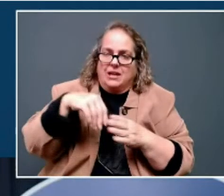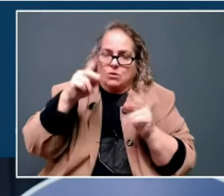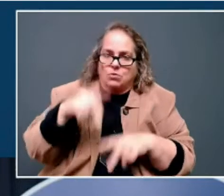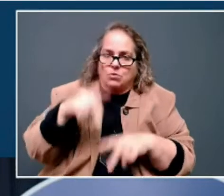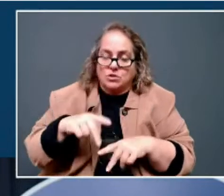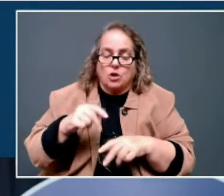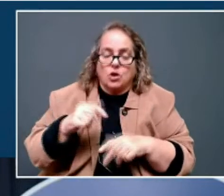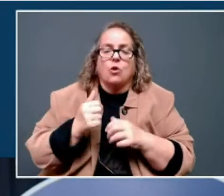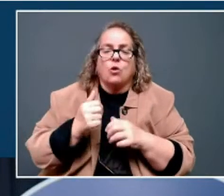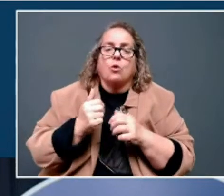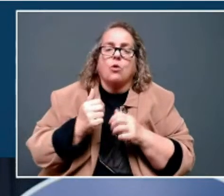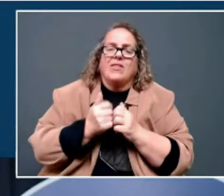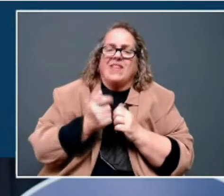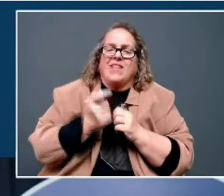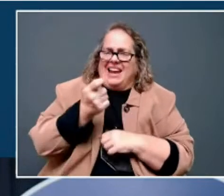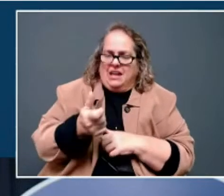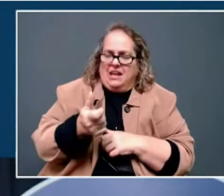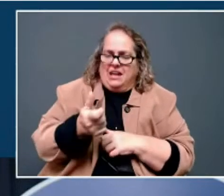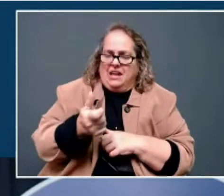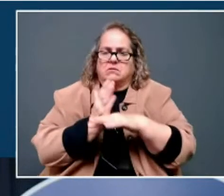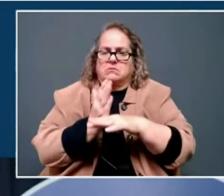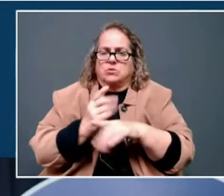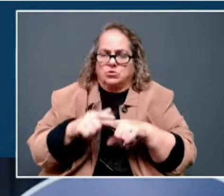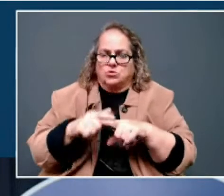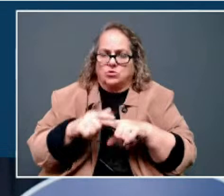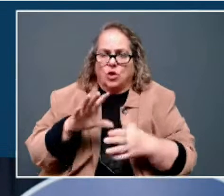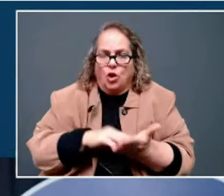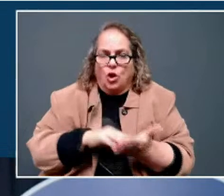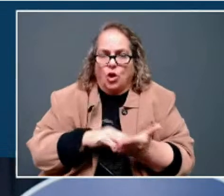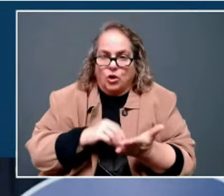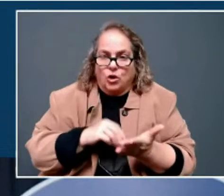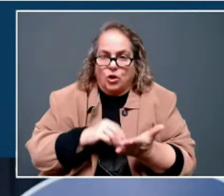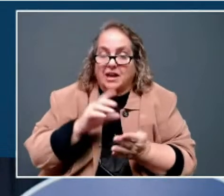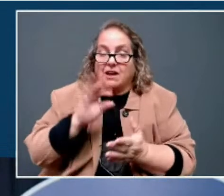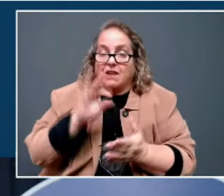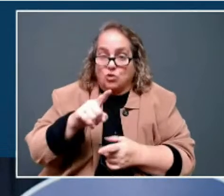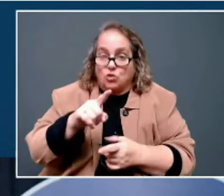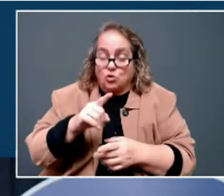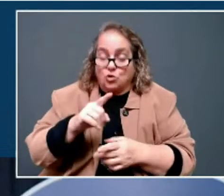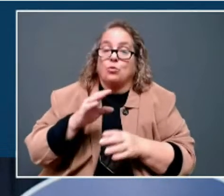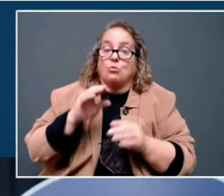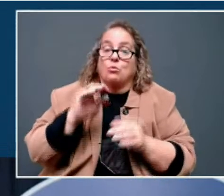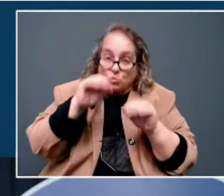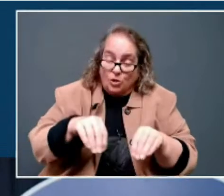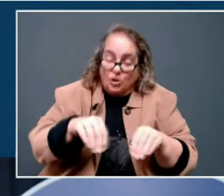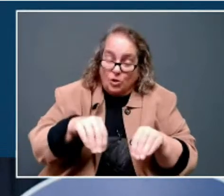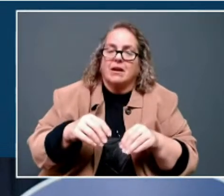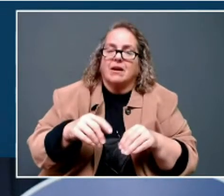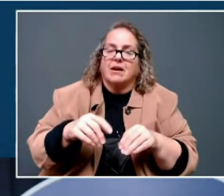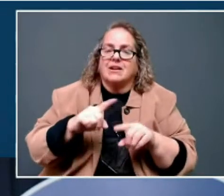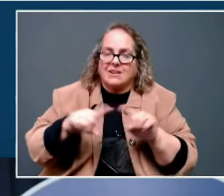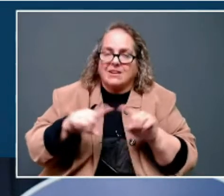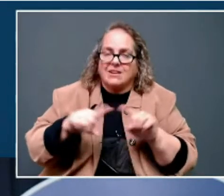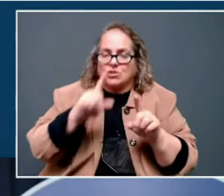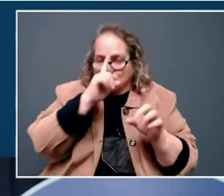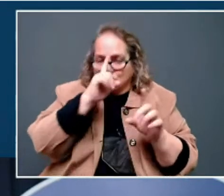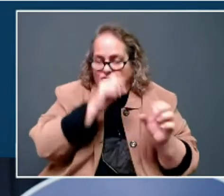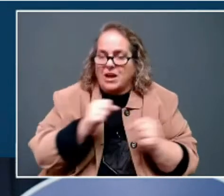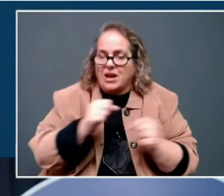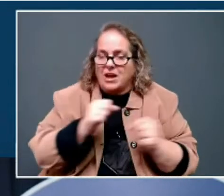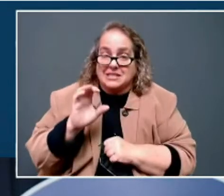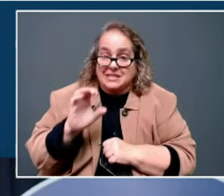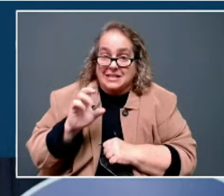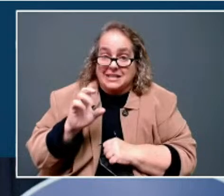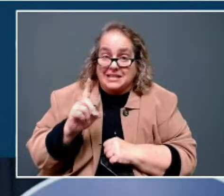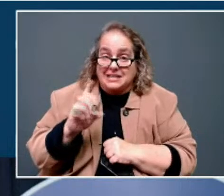to the learning environment when they implement layered prevention strategies. In light of CDC, K through 12 isolation